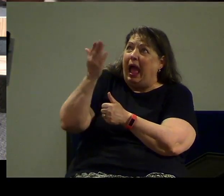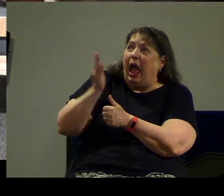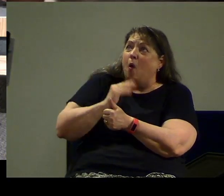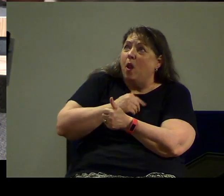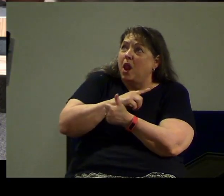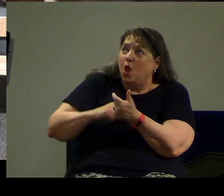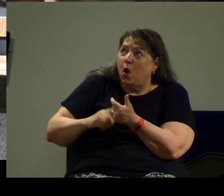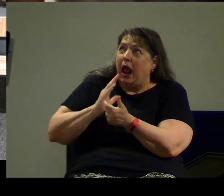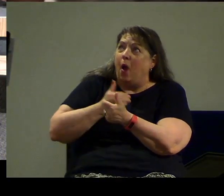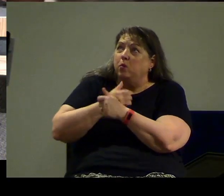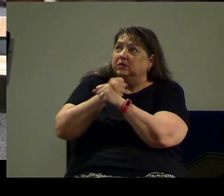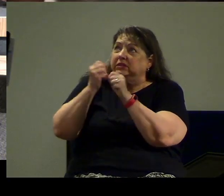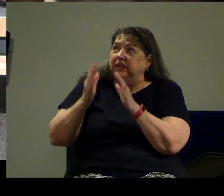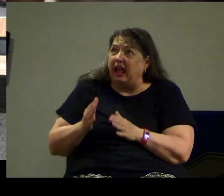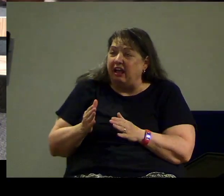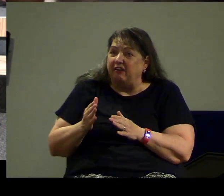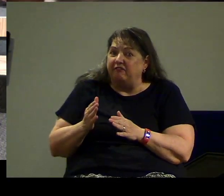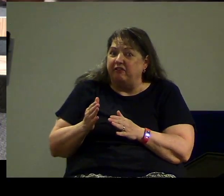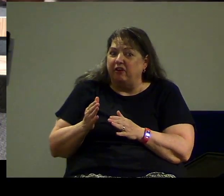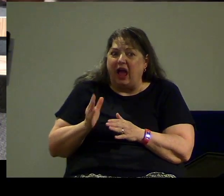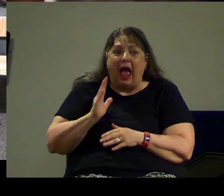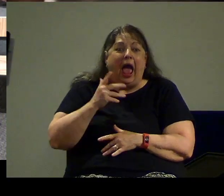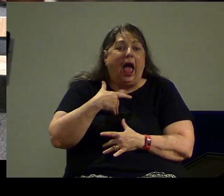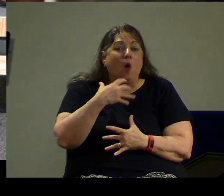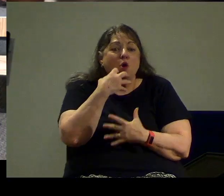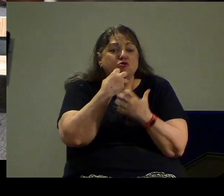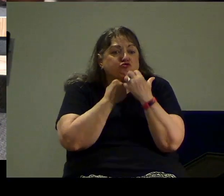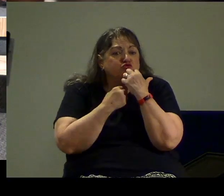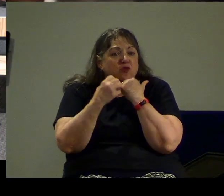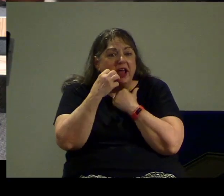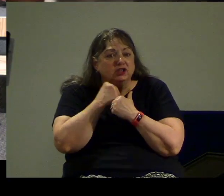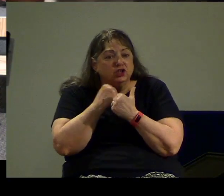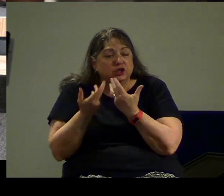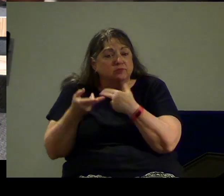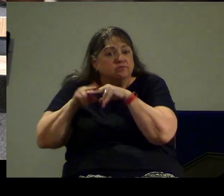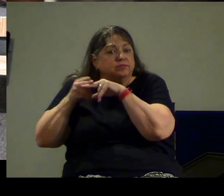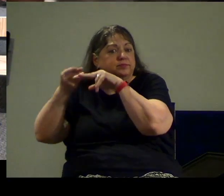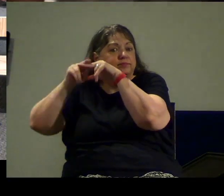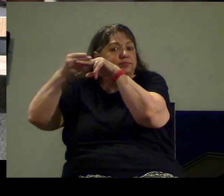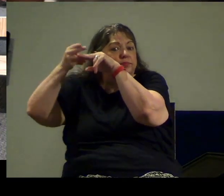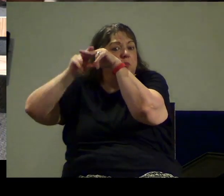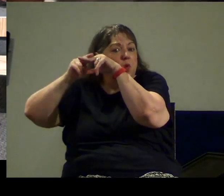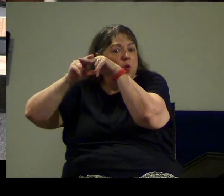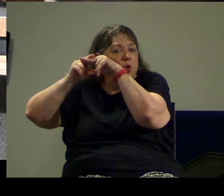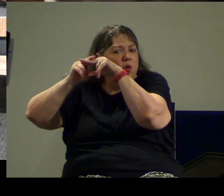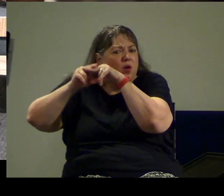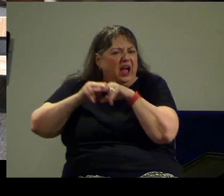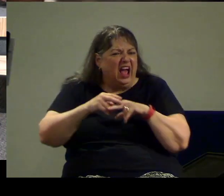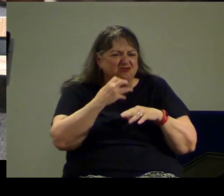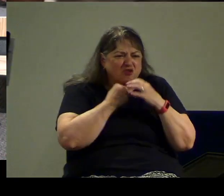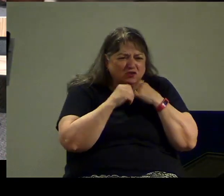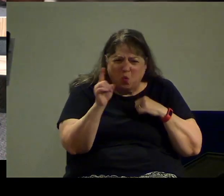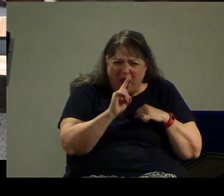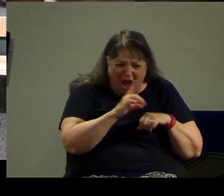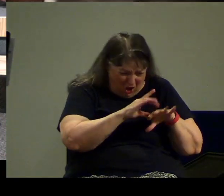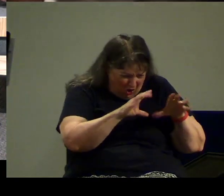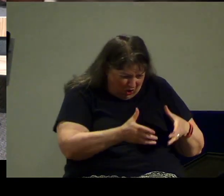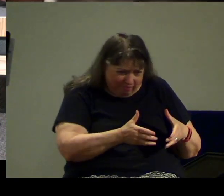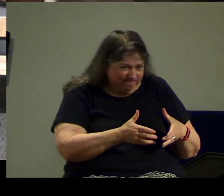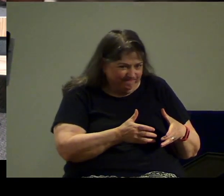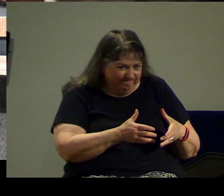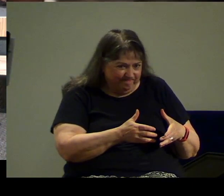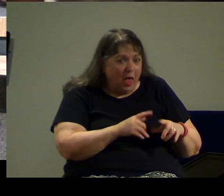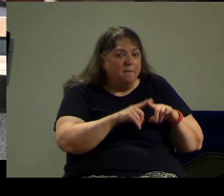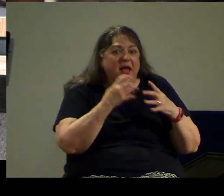you, you will amass treasures, not of this earth, but your treasure, the Bible says, will be